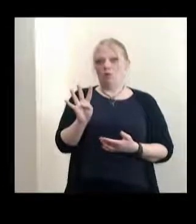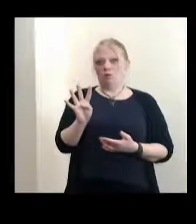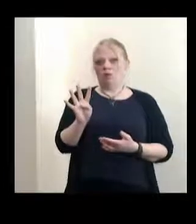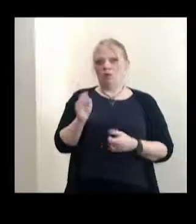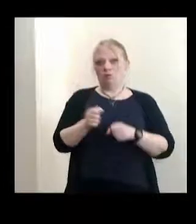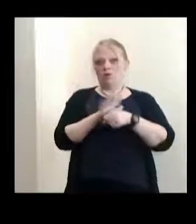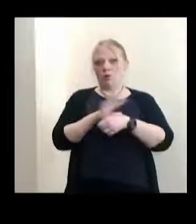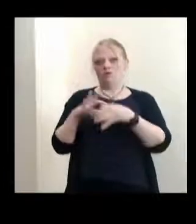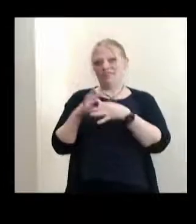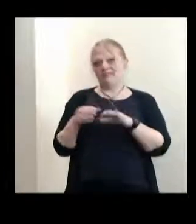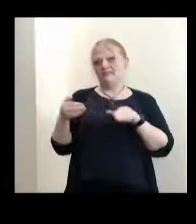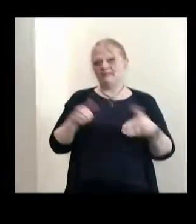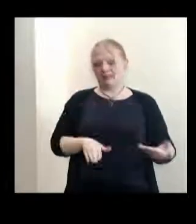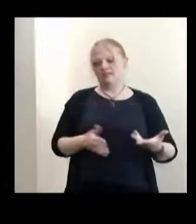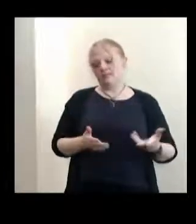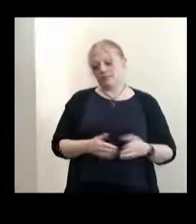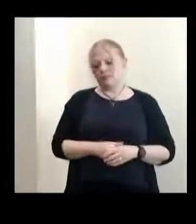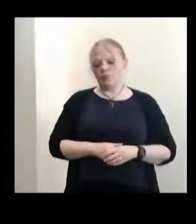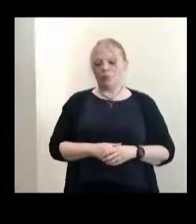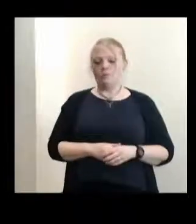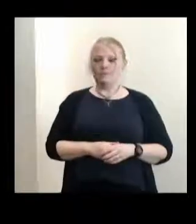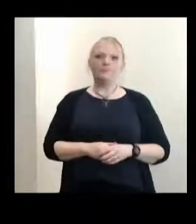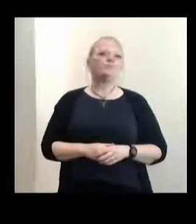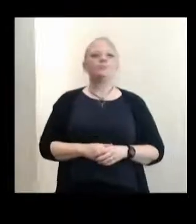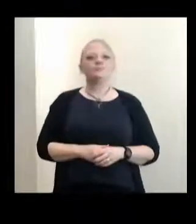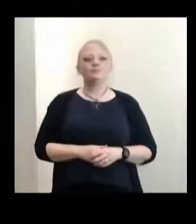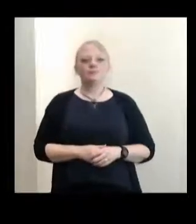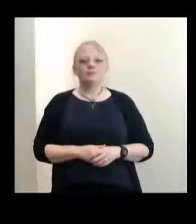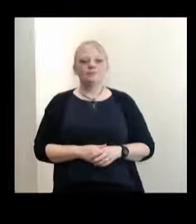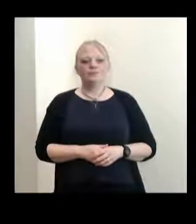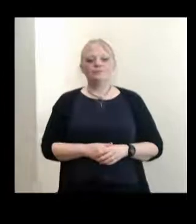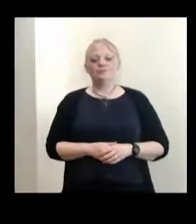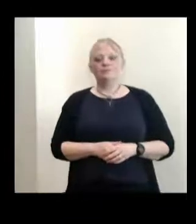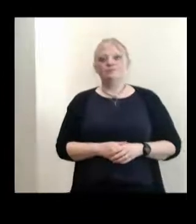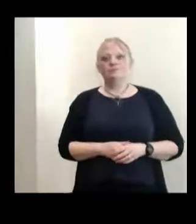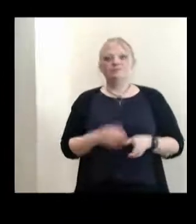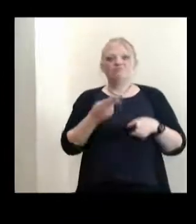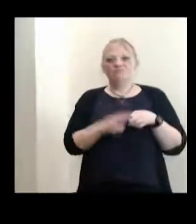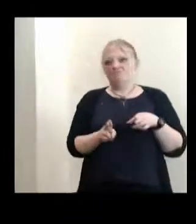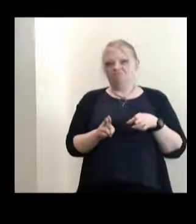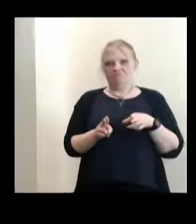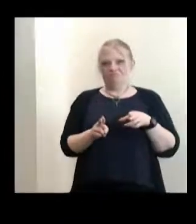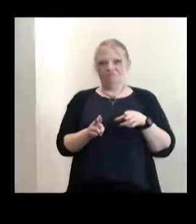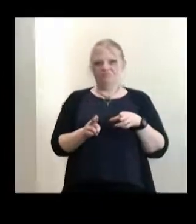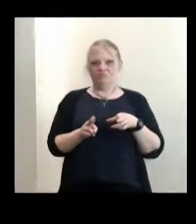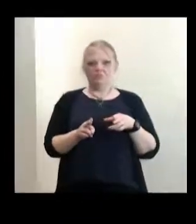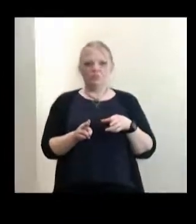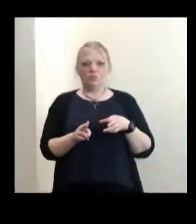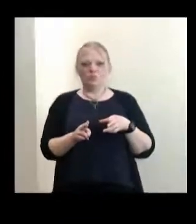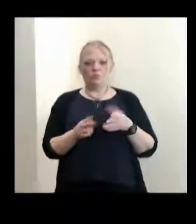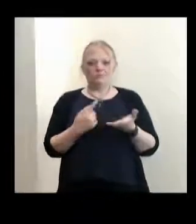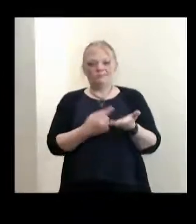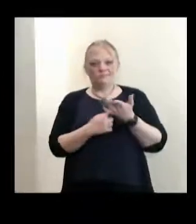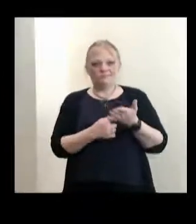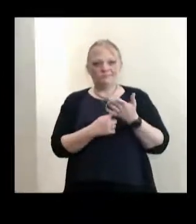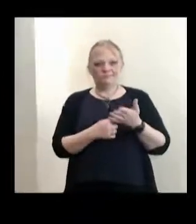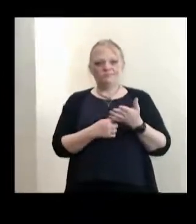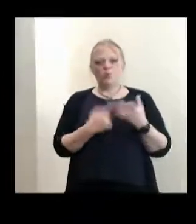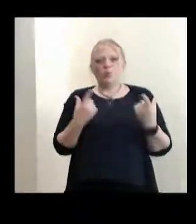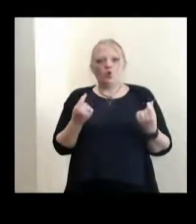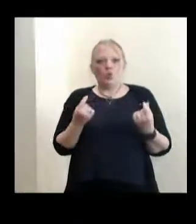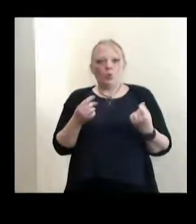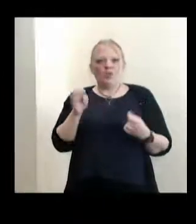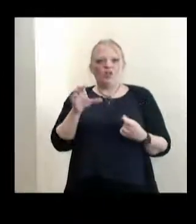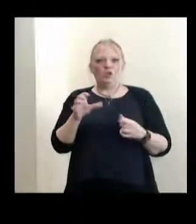1,274 COVID related deaths. So I'm just going to talk about briefly some things that we're doing in Erie County to continue